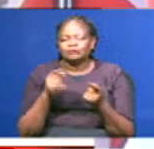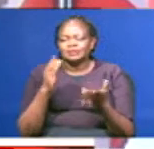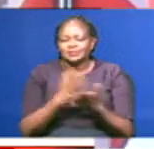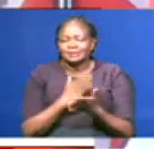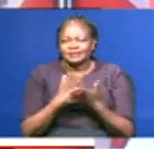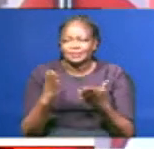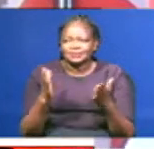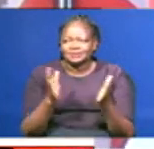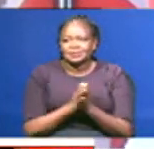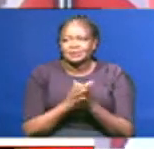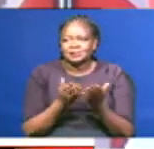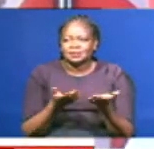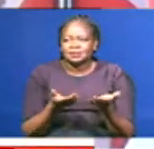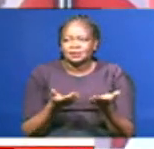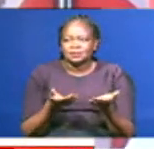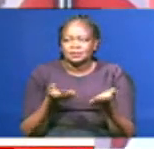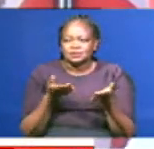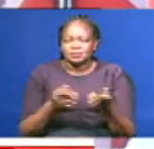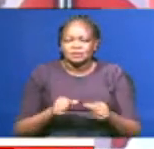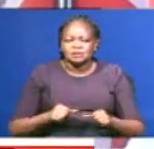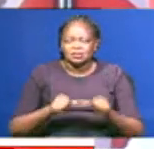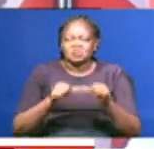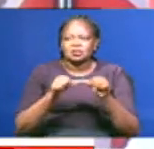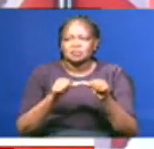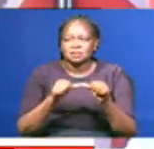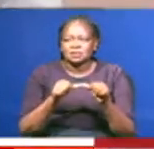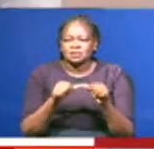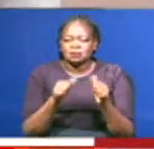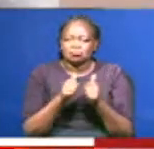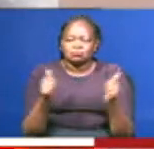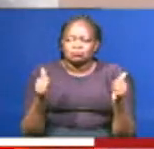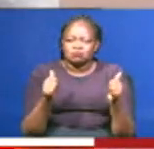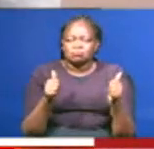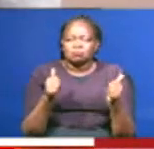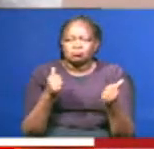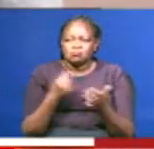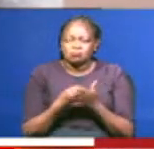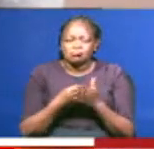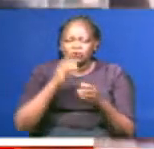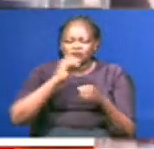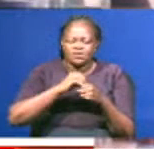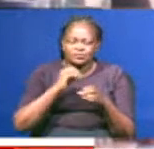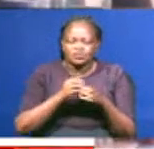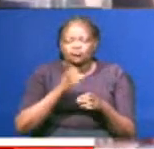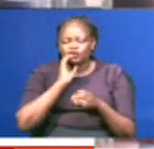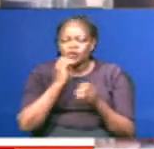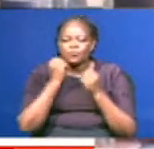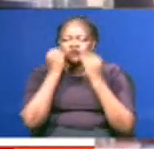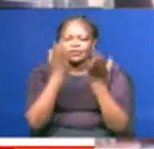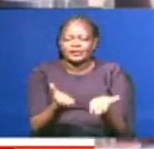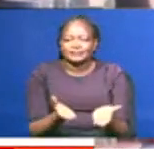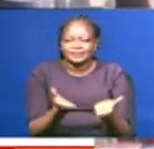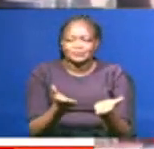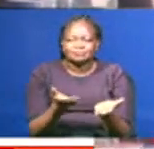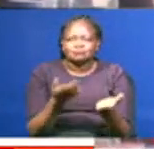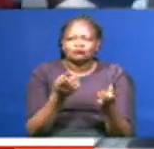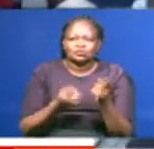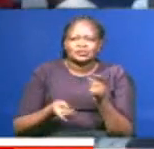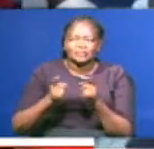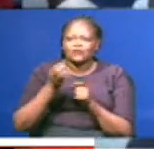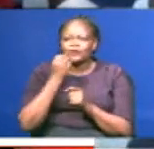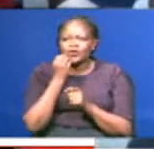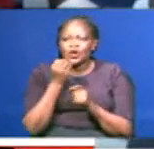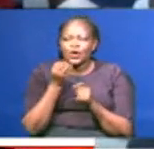and finally, sustainable sector financing. Investments in water provision is earmarked to increase food